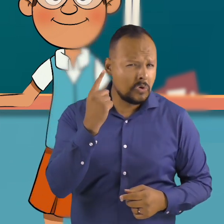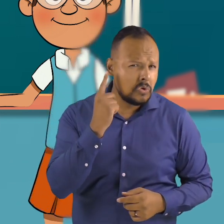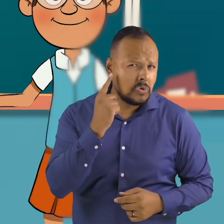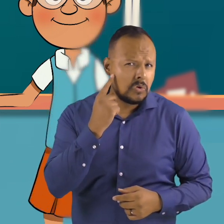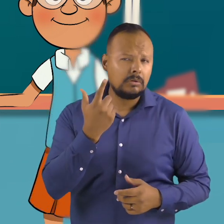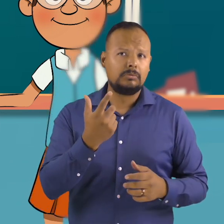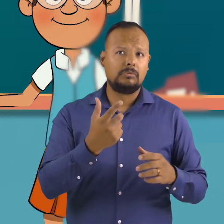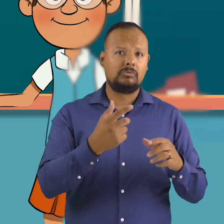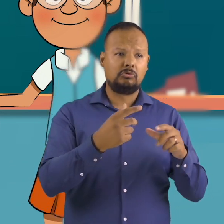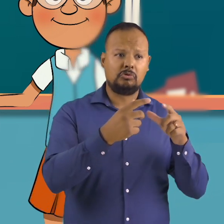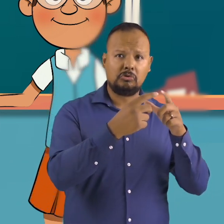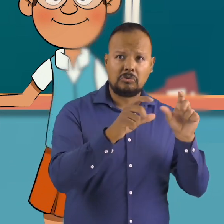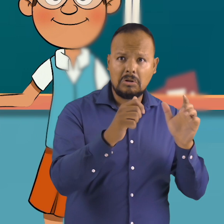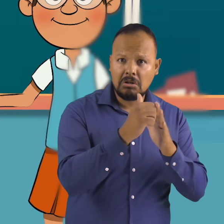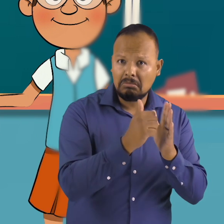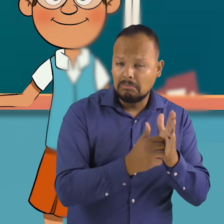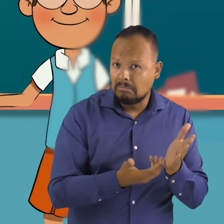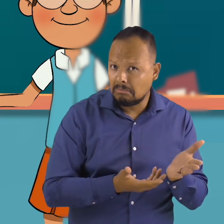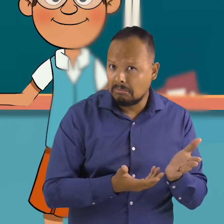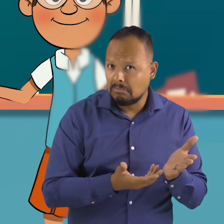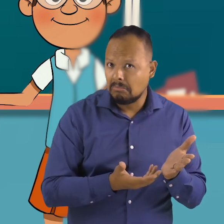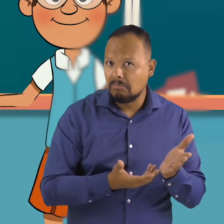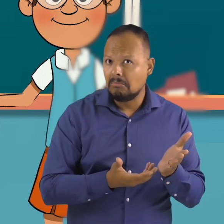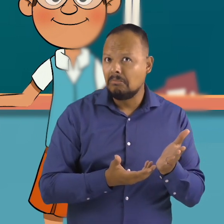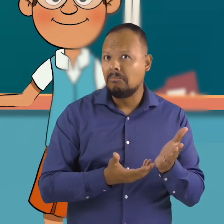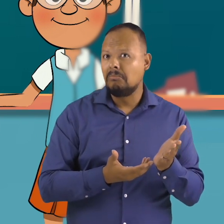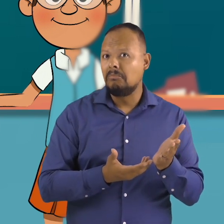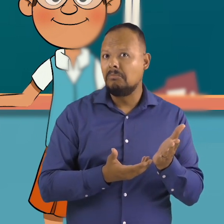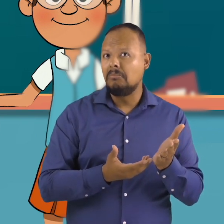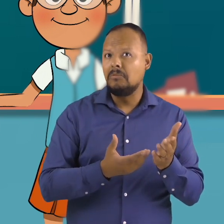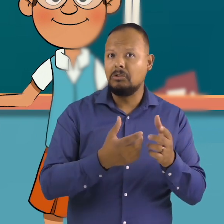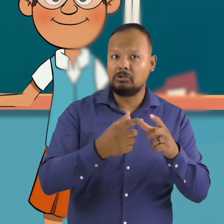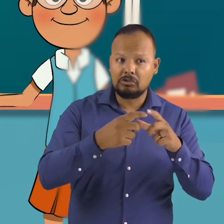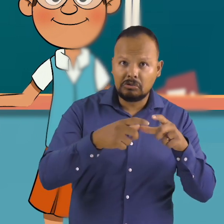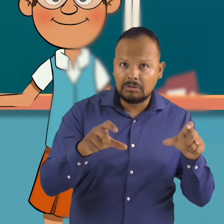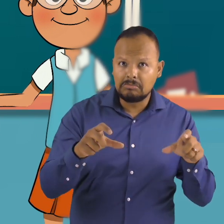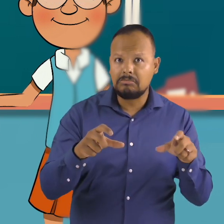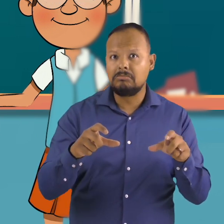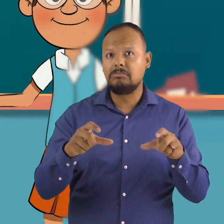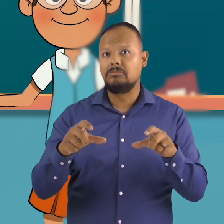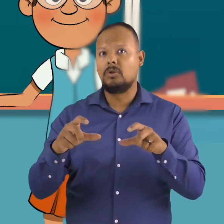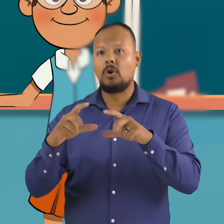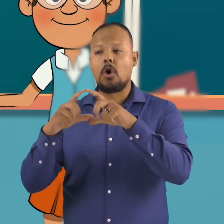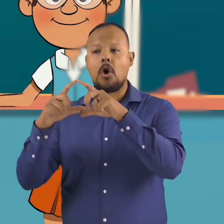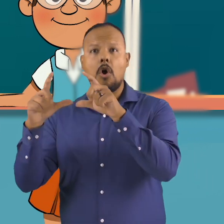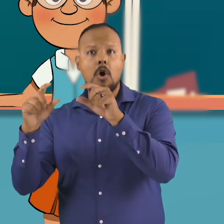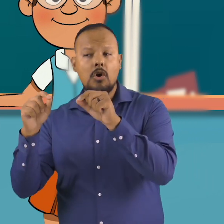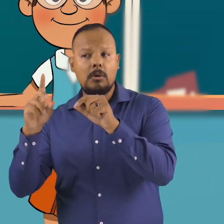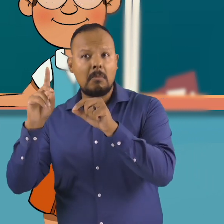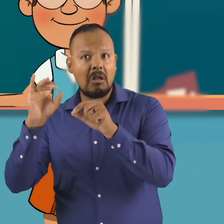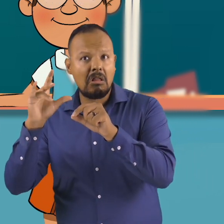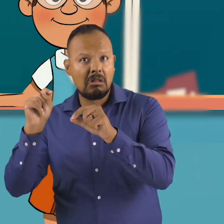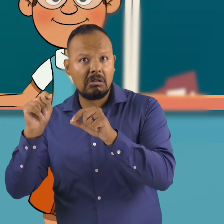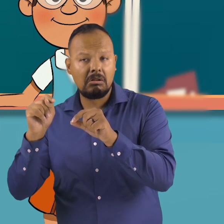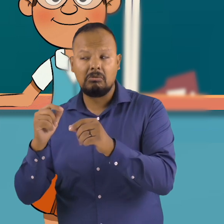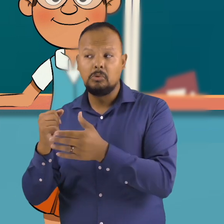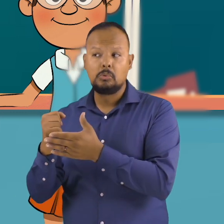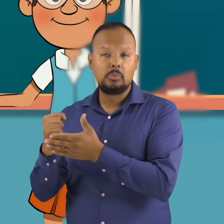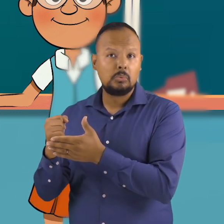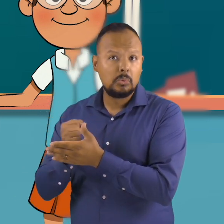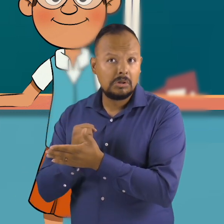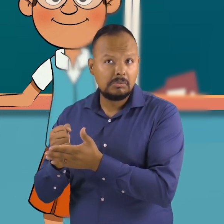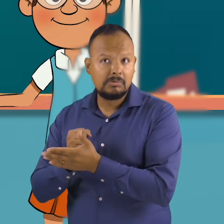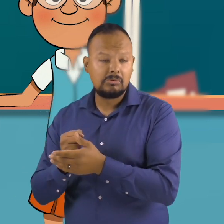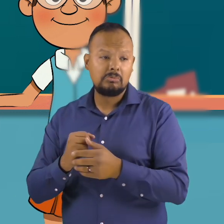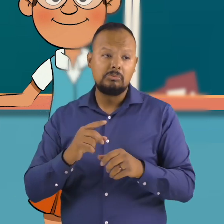Checking Account, Check, Debit Card, Credit Card, Deposit, Direct